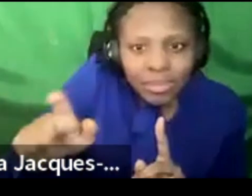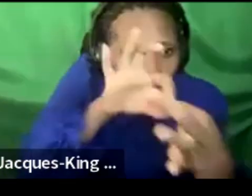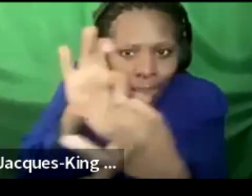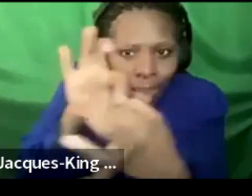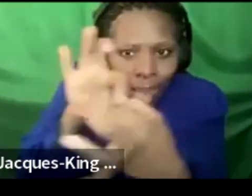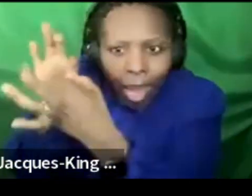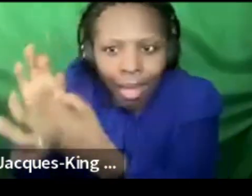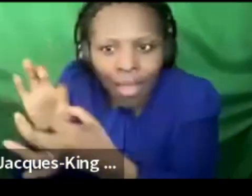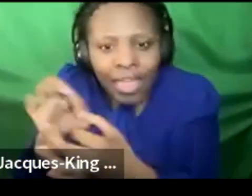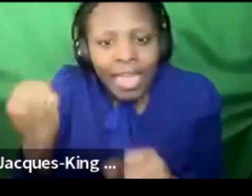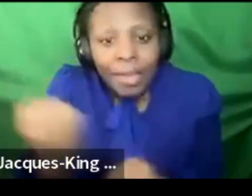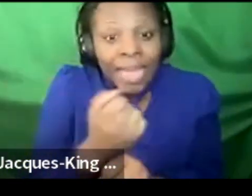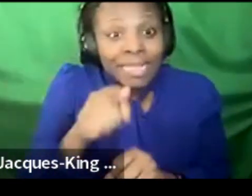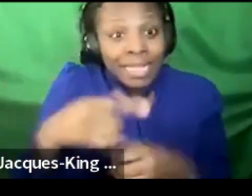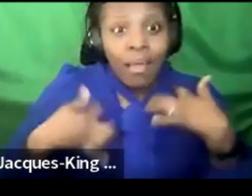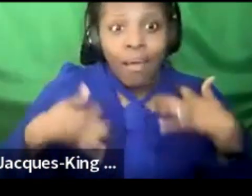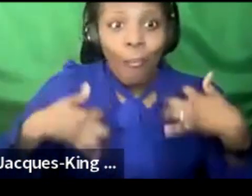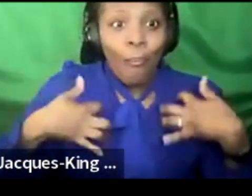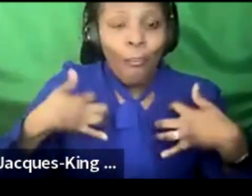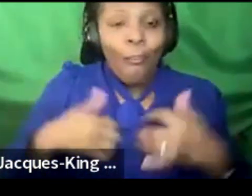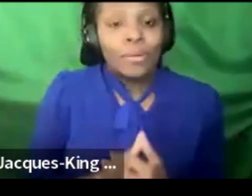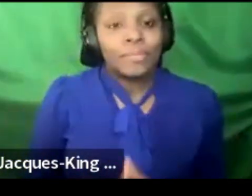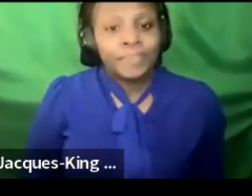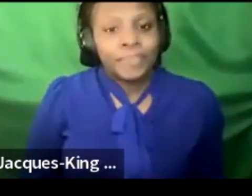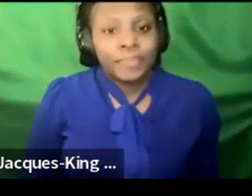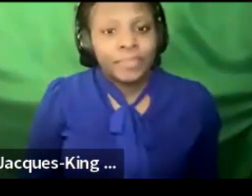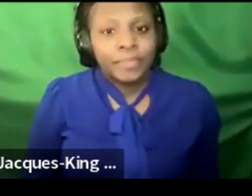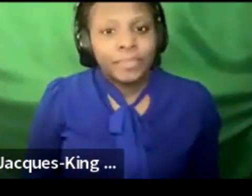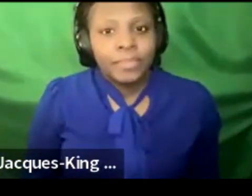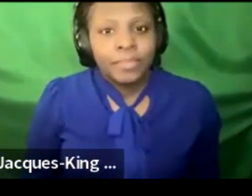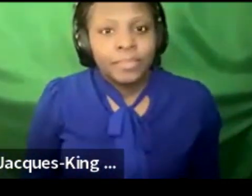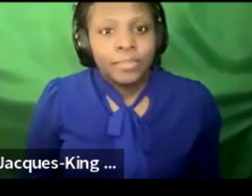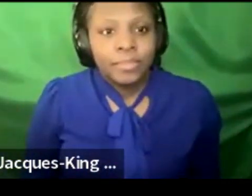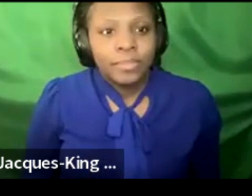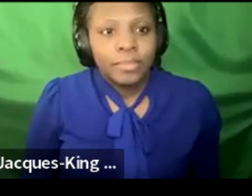is what makes this so exciting.